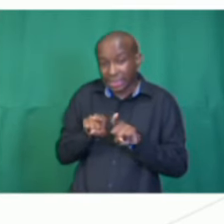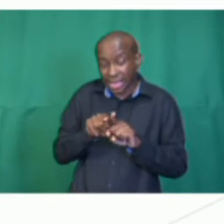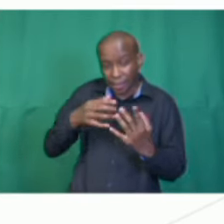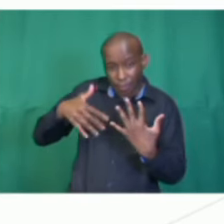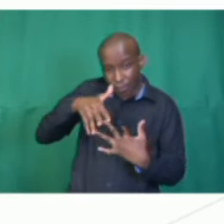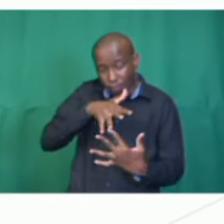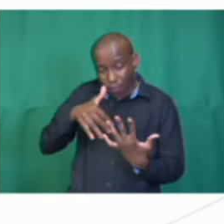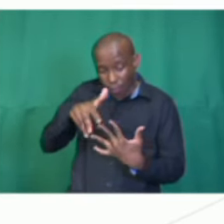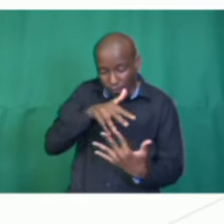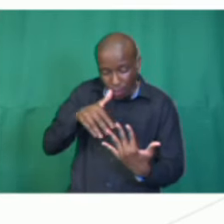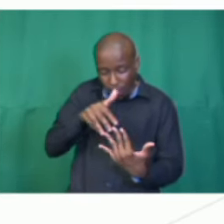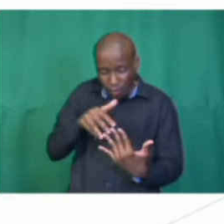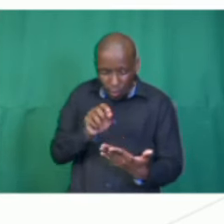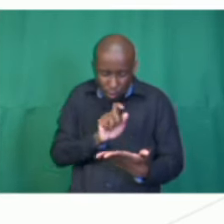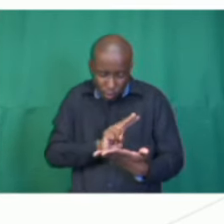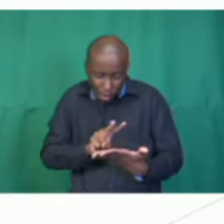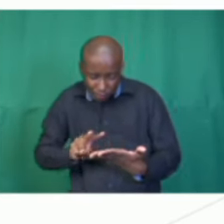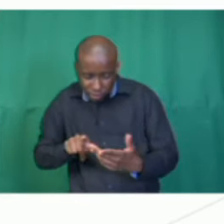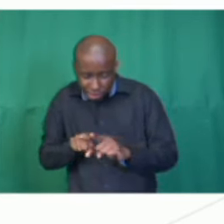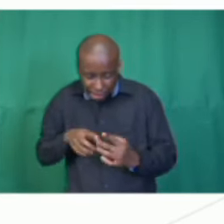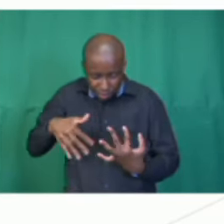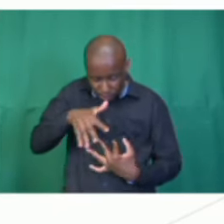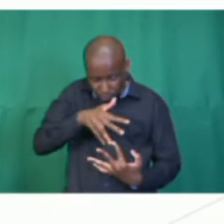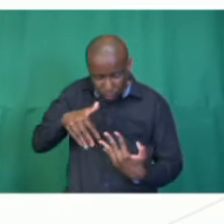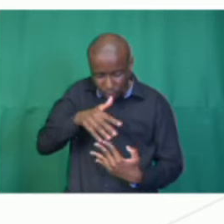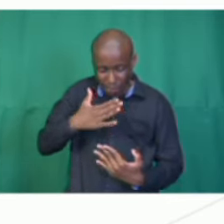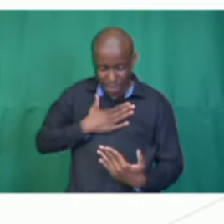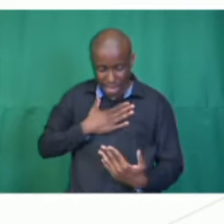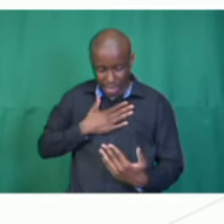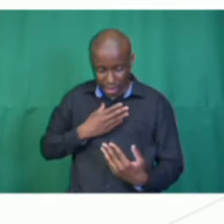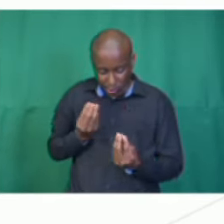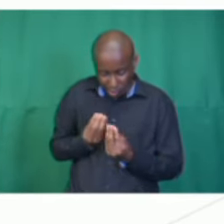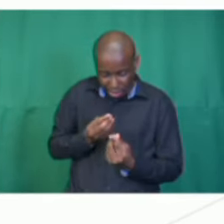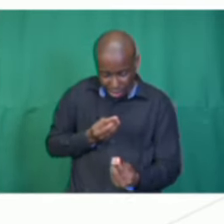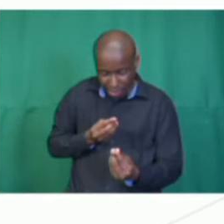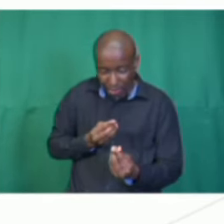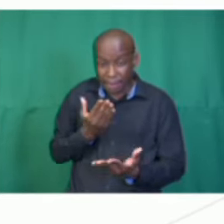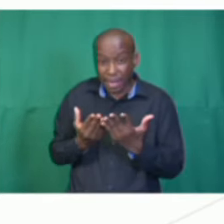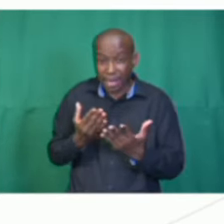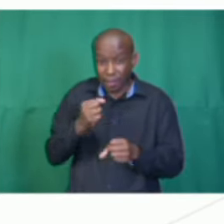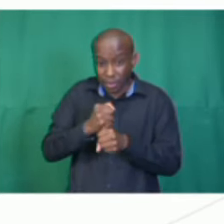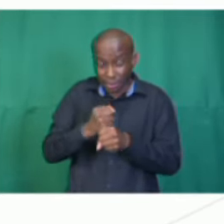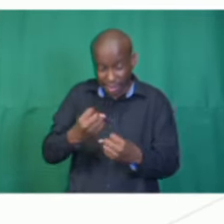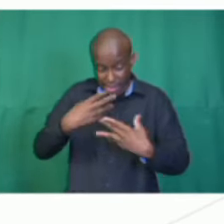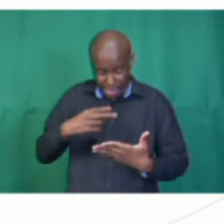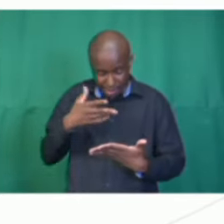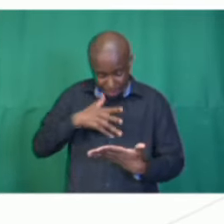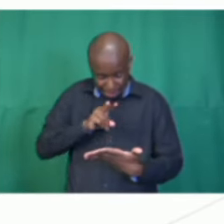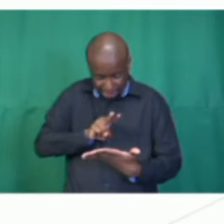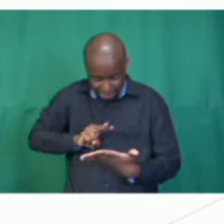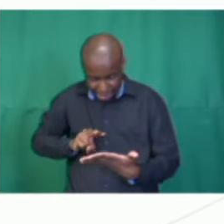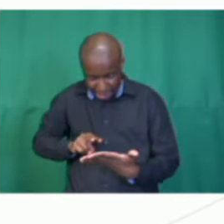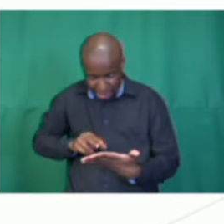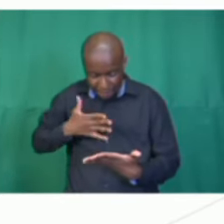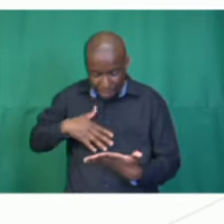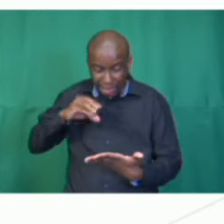your text. So I would advise my viewer at home that every time you are given a text to read, you must have